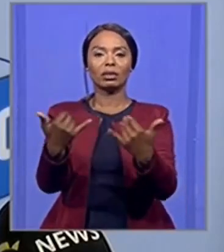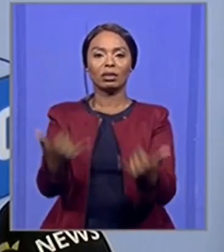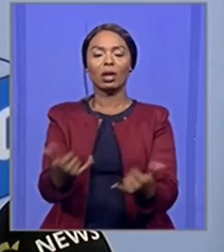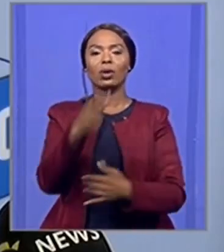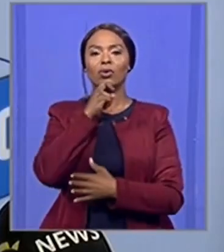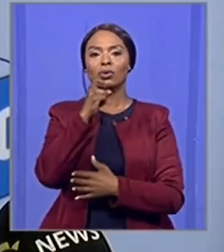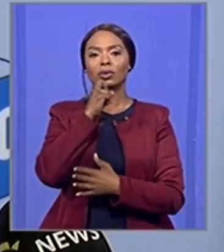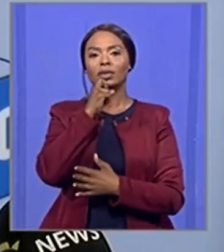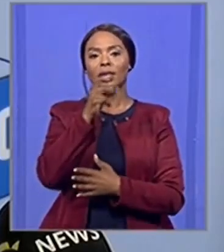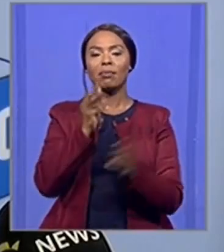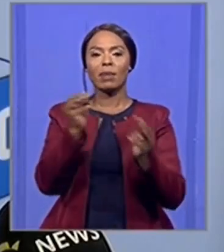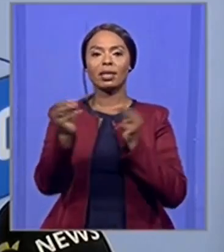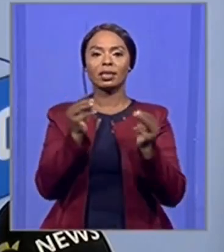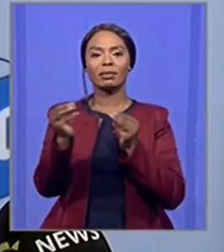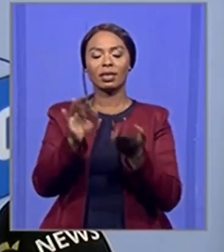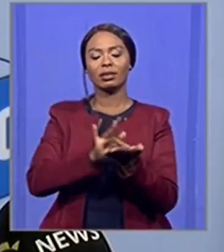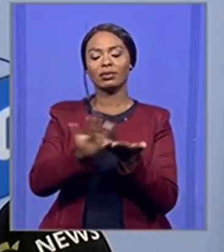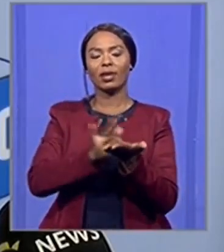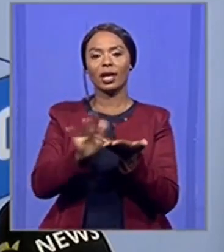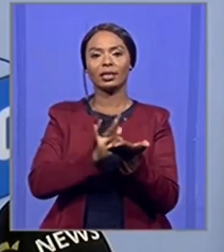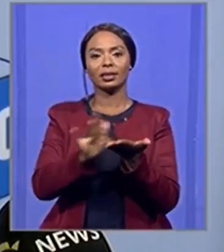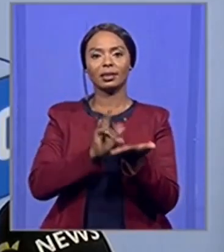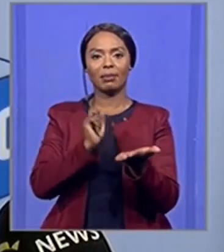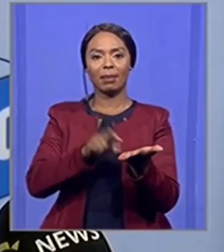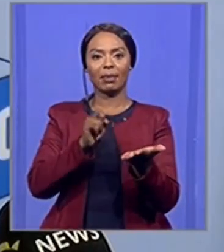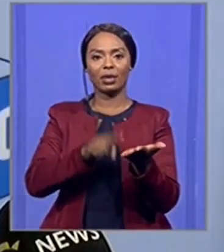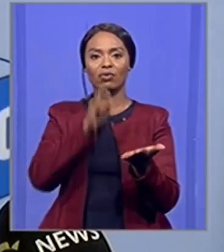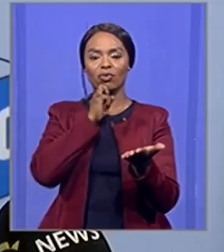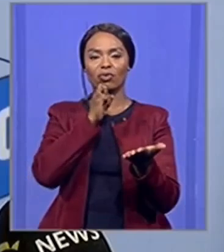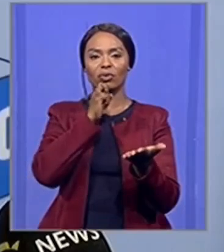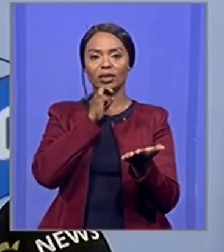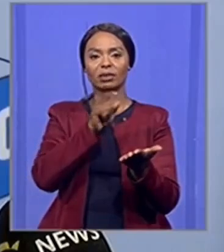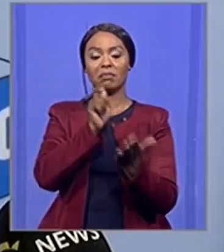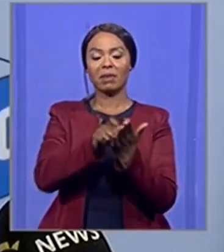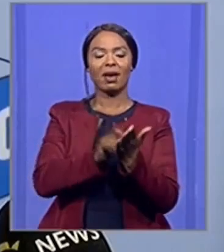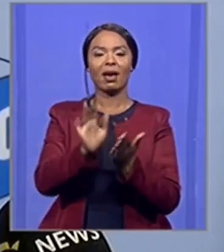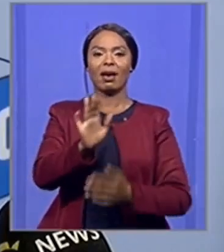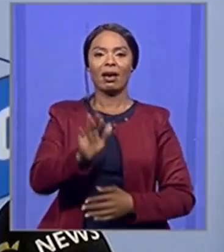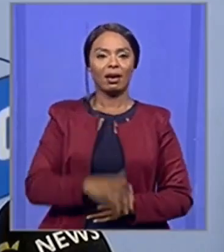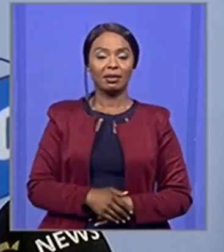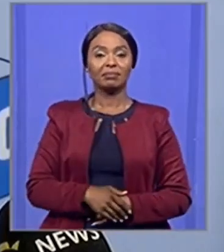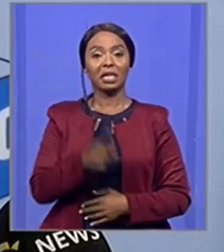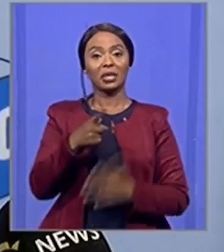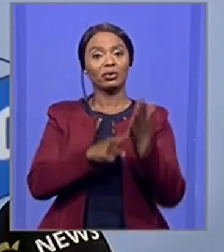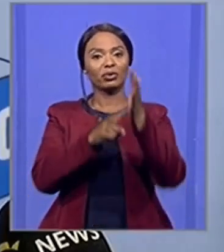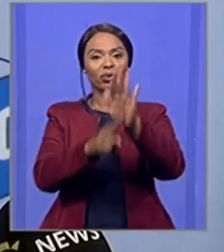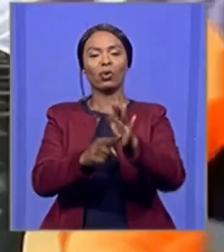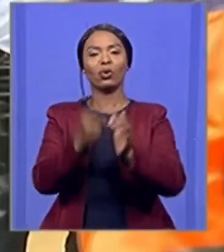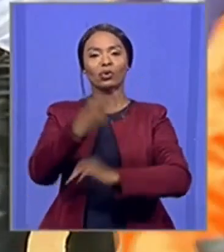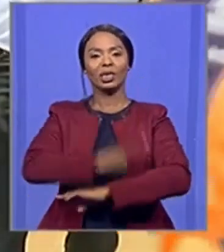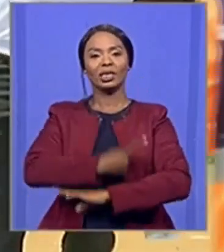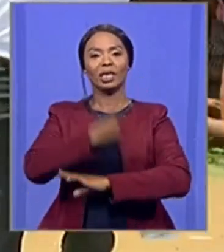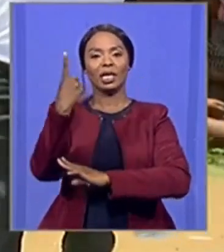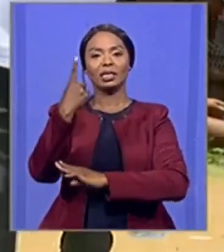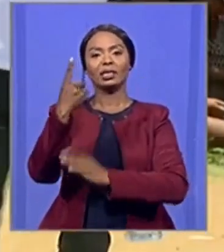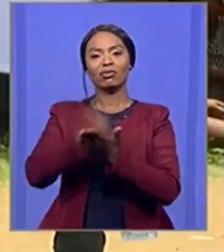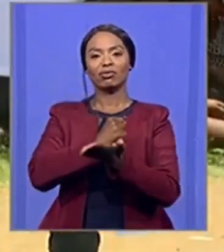the voter management device. This sets a good tone for the 2 days of